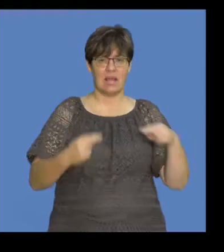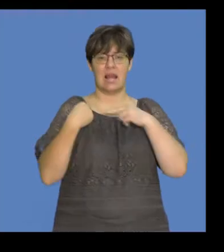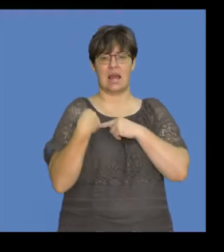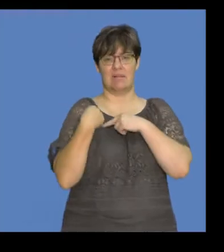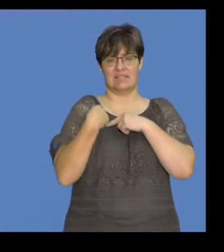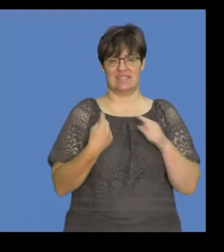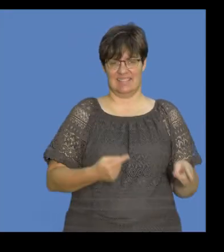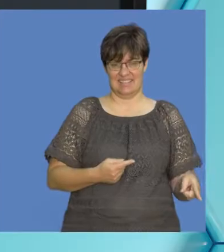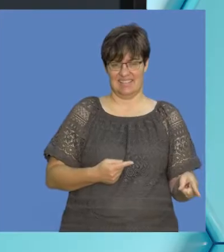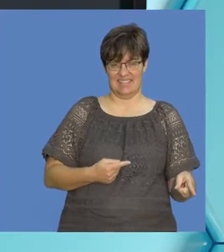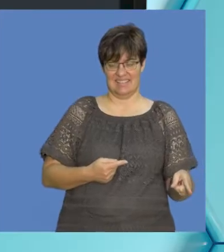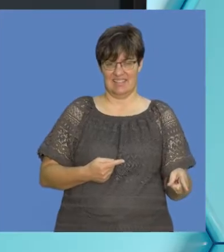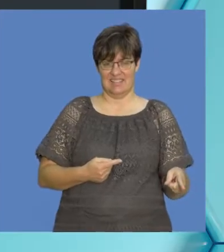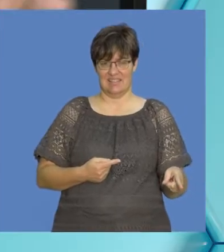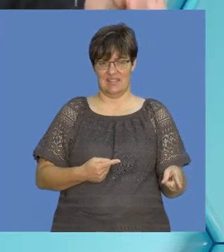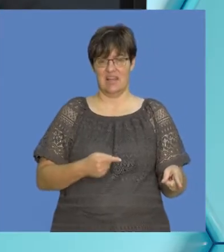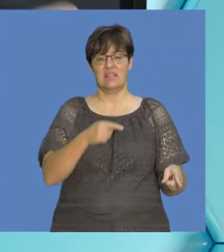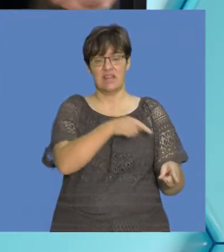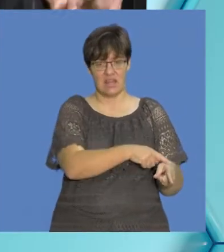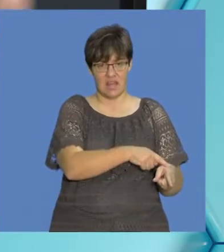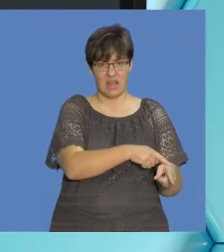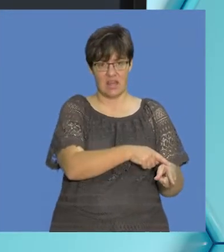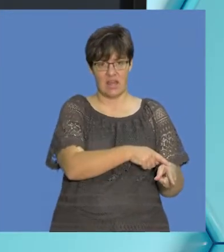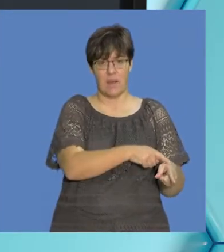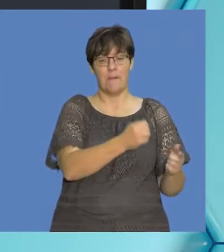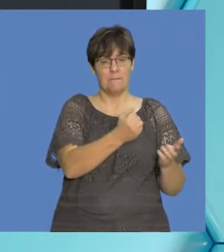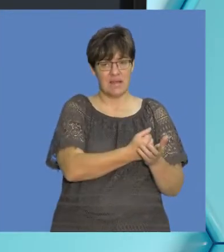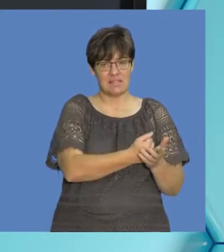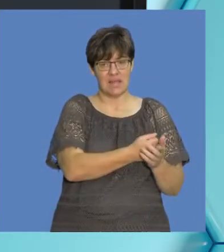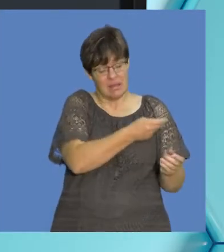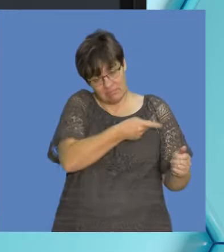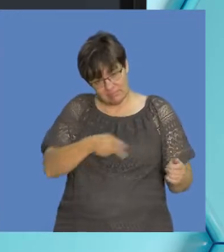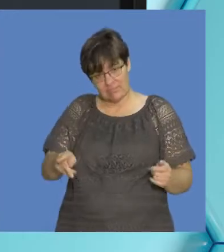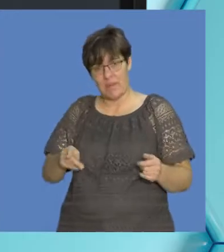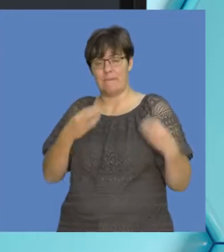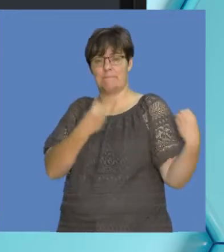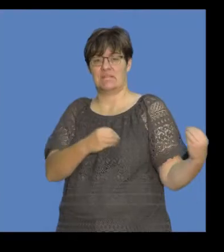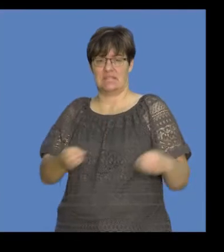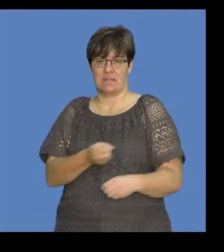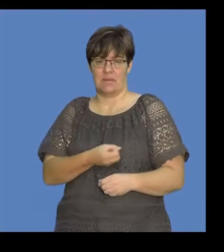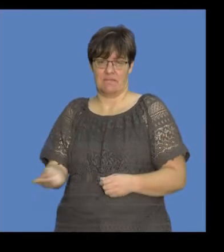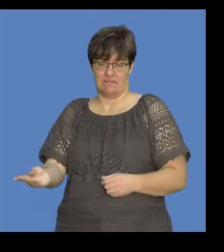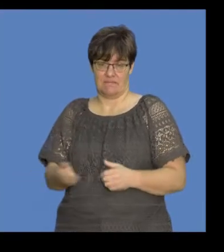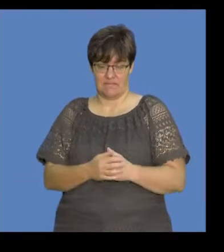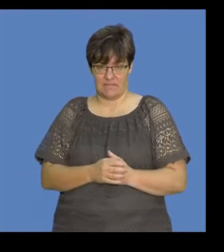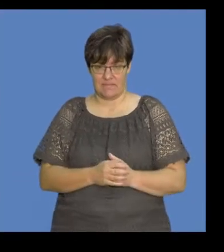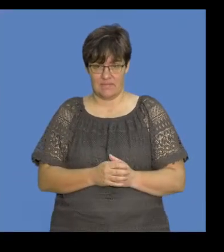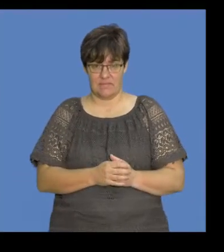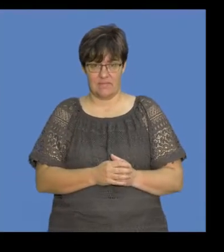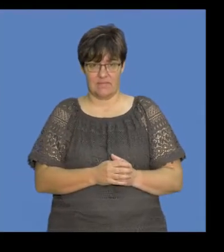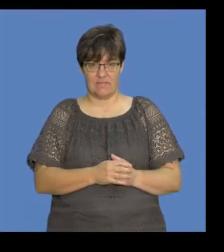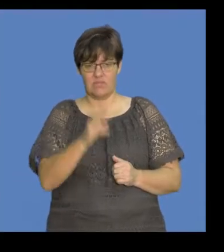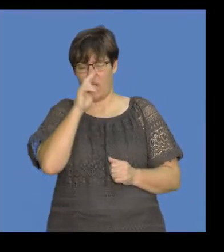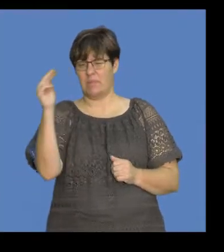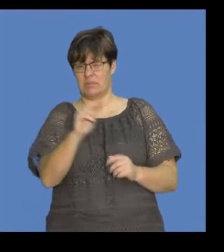liability, meaning they owe the money to the respective businesses. Right, now, let's change the perspective